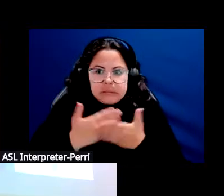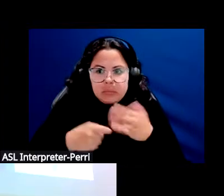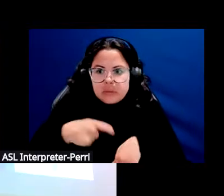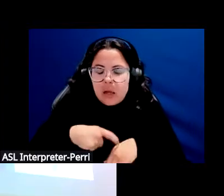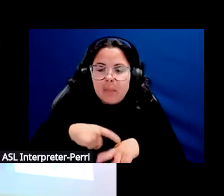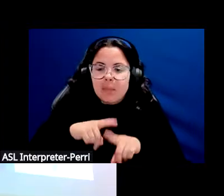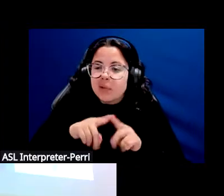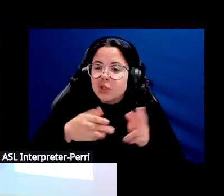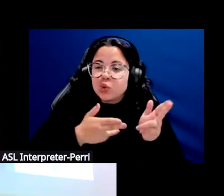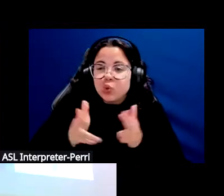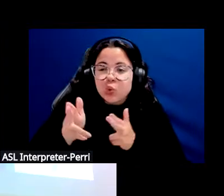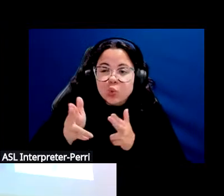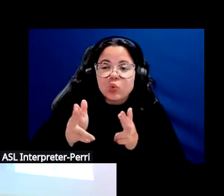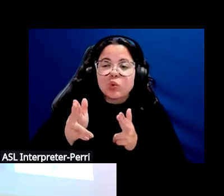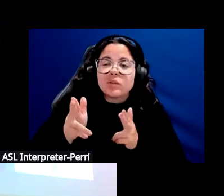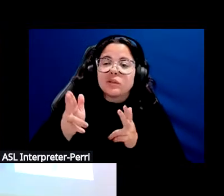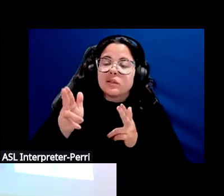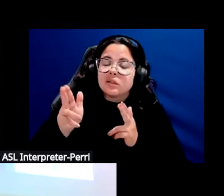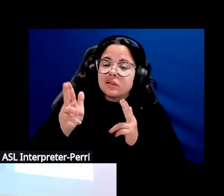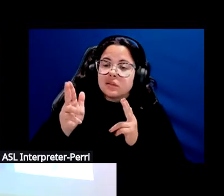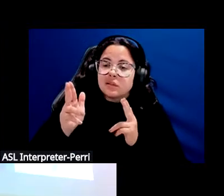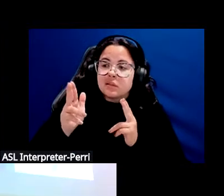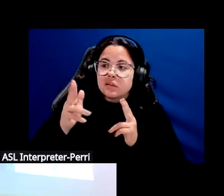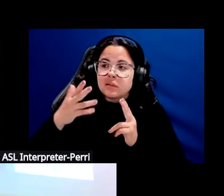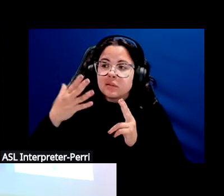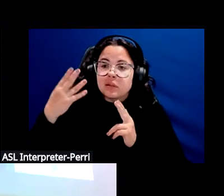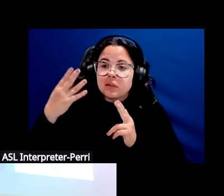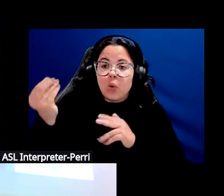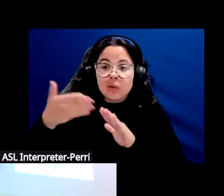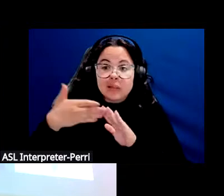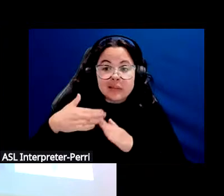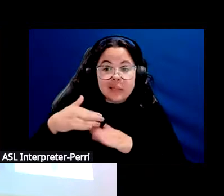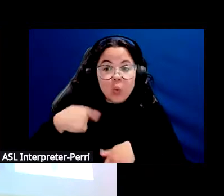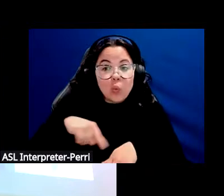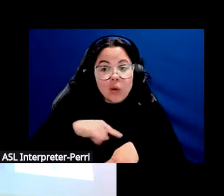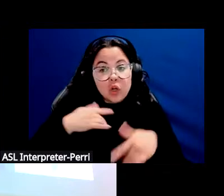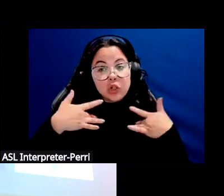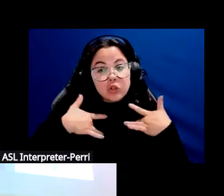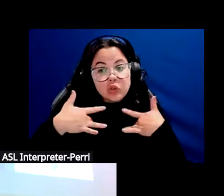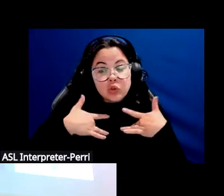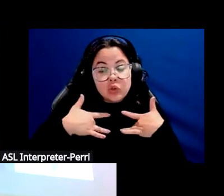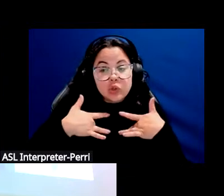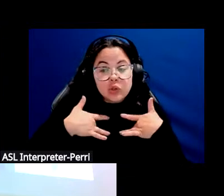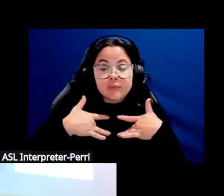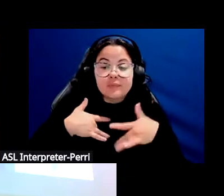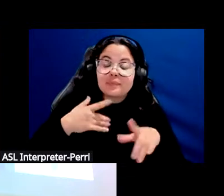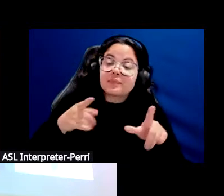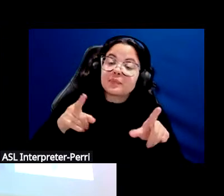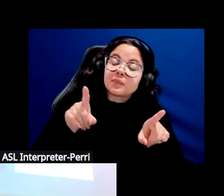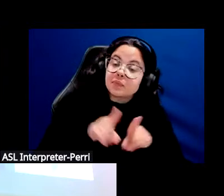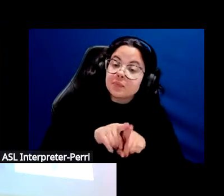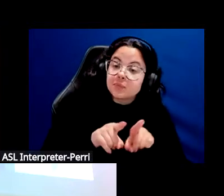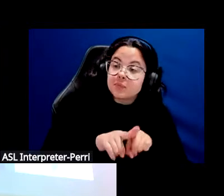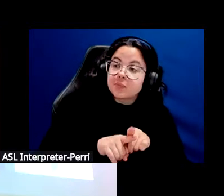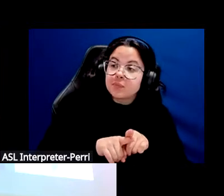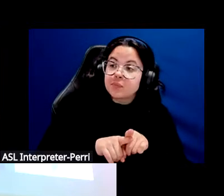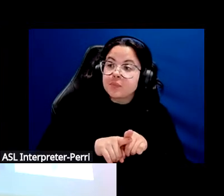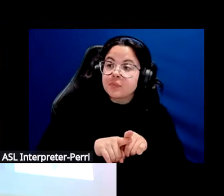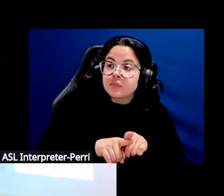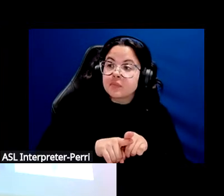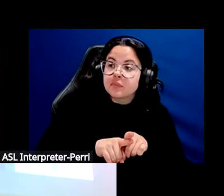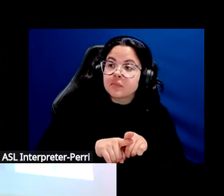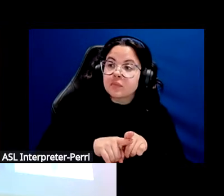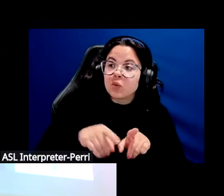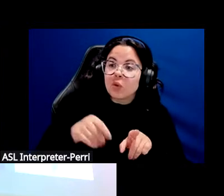the shootings in Ivy City, we are concerned about. Also, we are